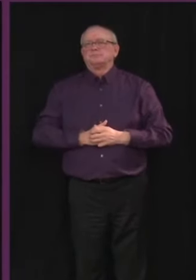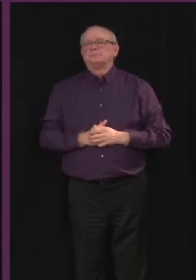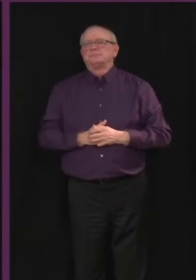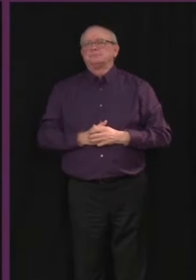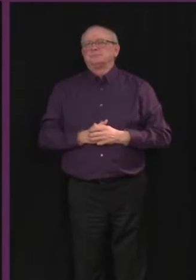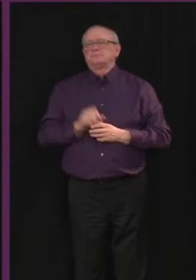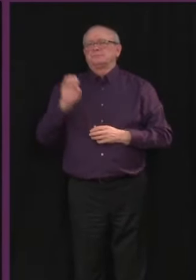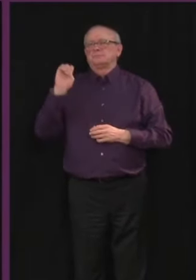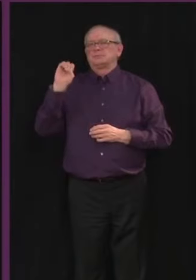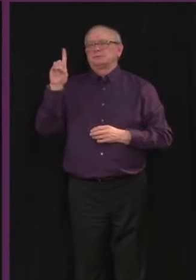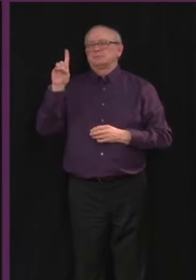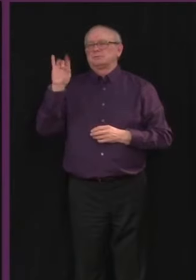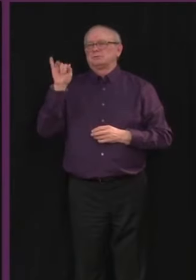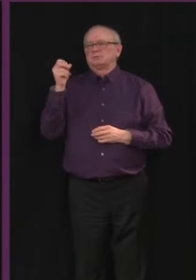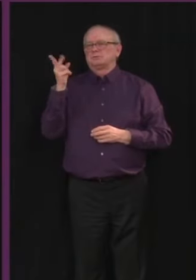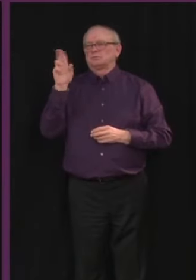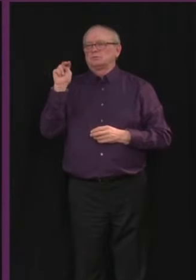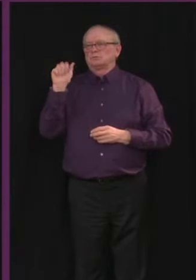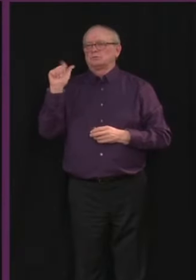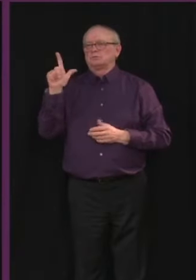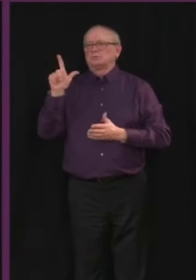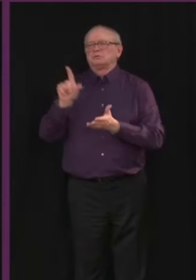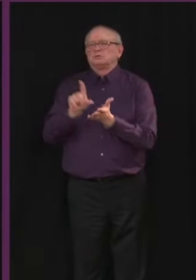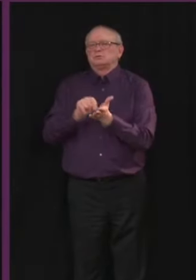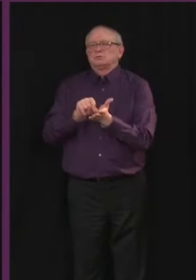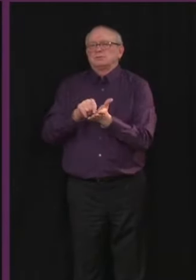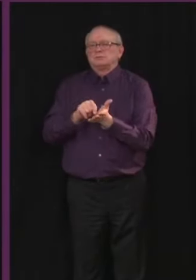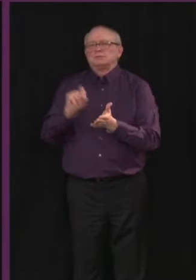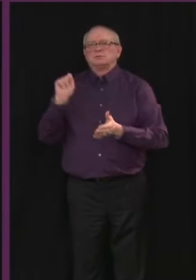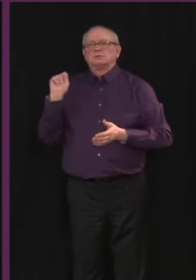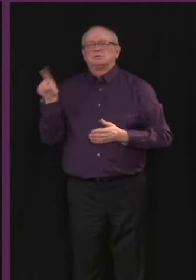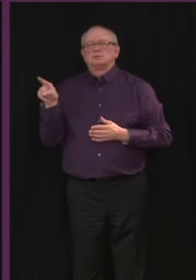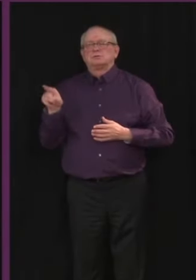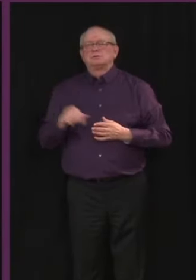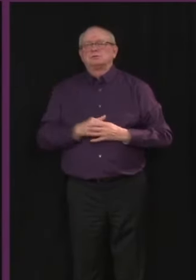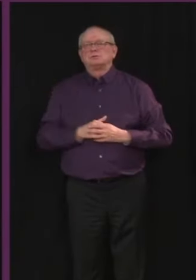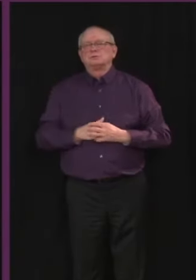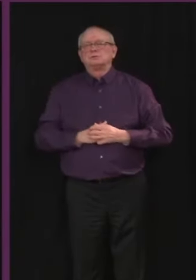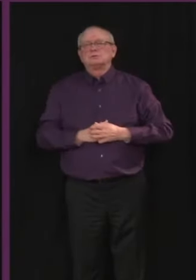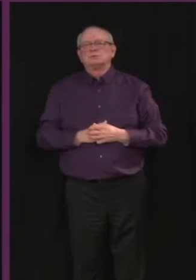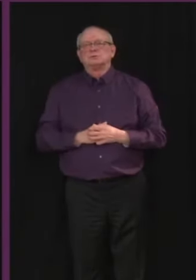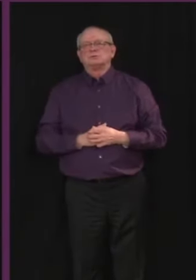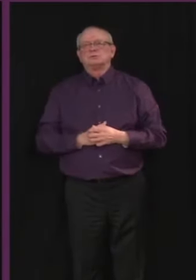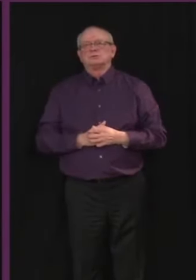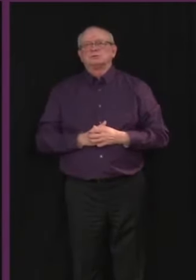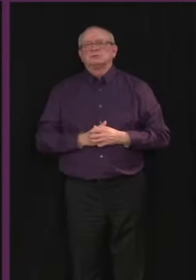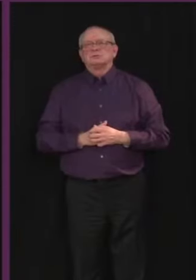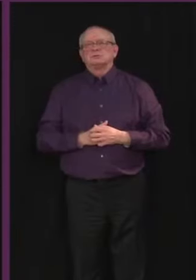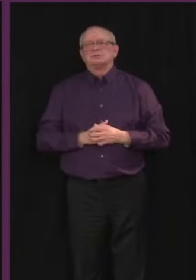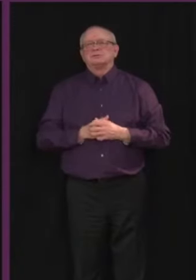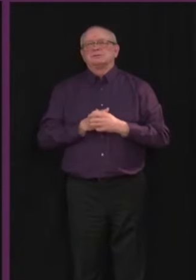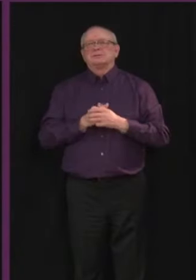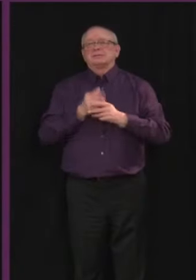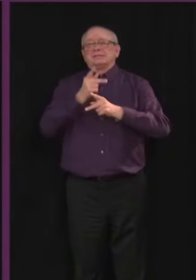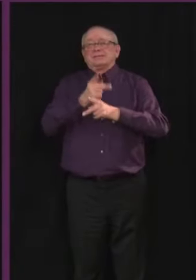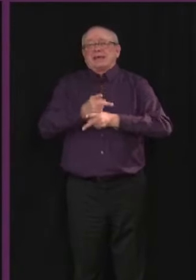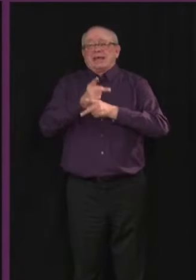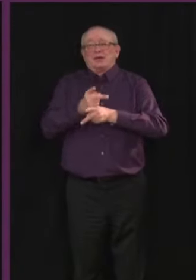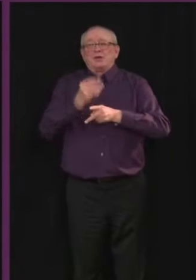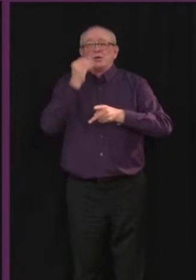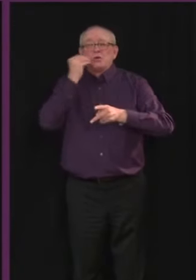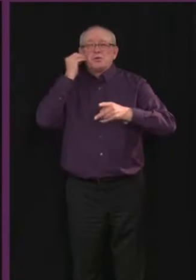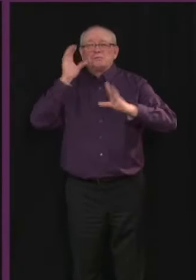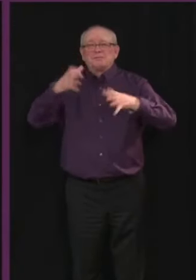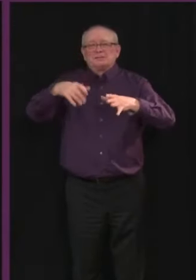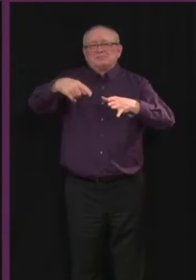Journal. Hi, Dr. Hinshaw. When I talk with care homes, it sounds like somewhere around 5% of residents or the